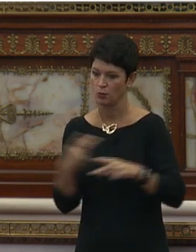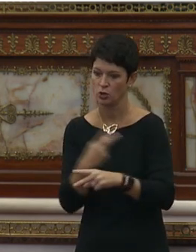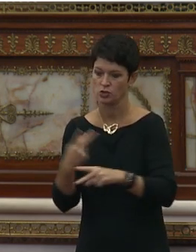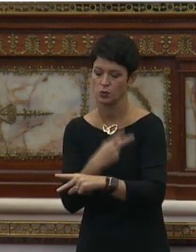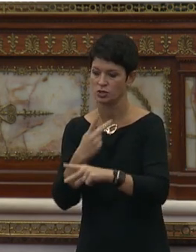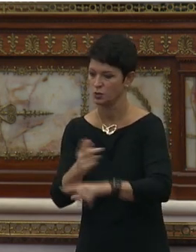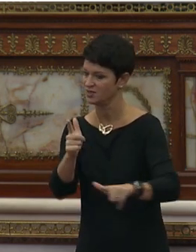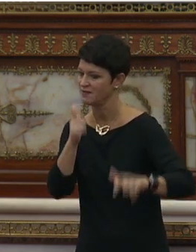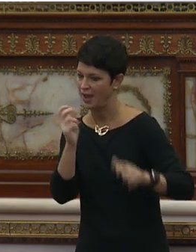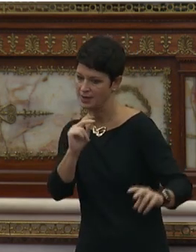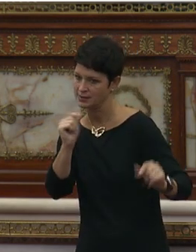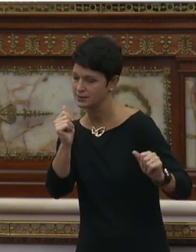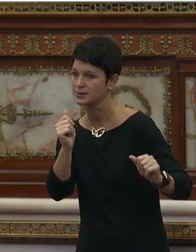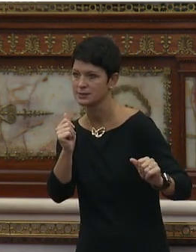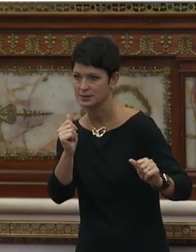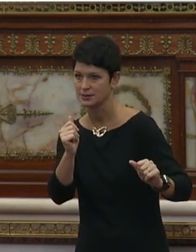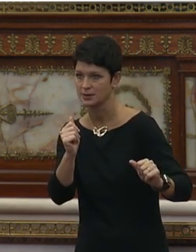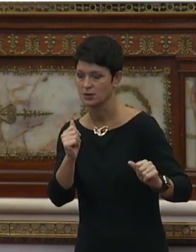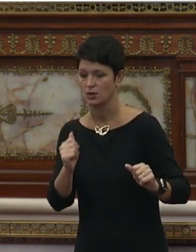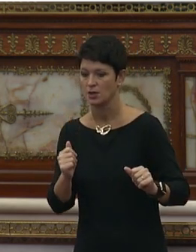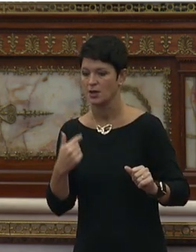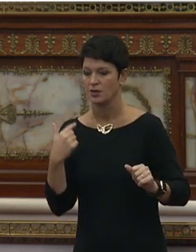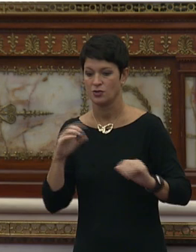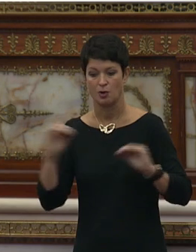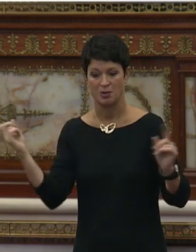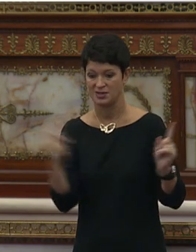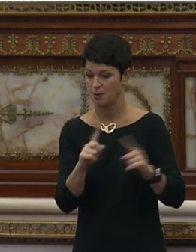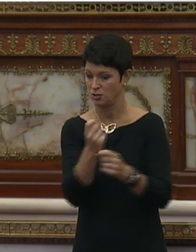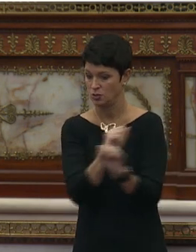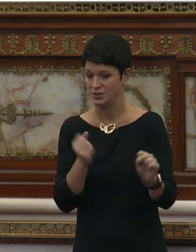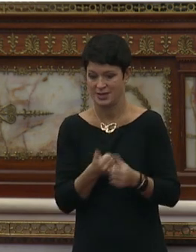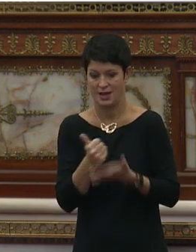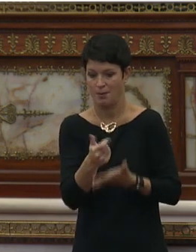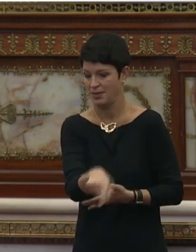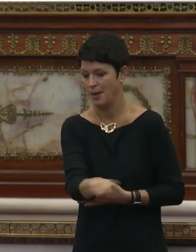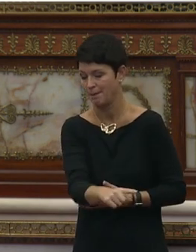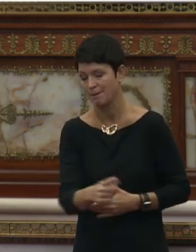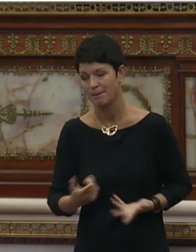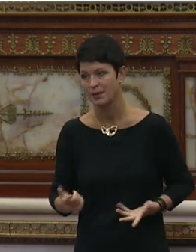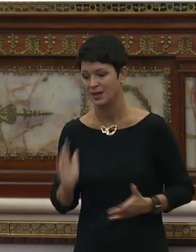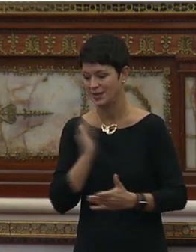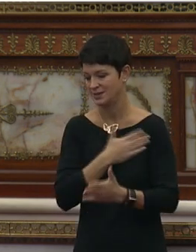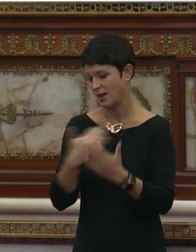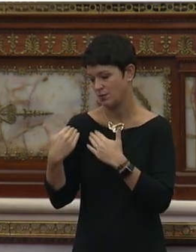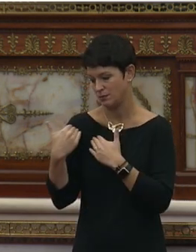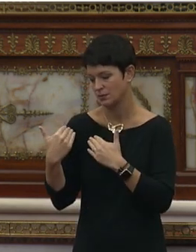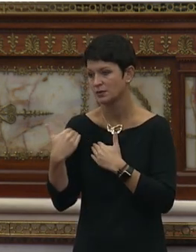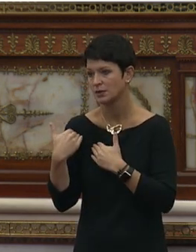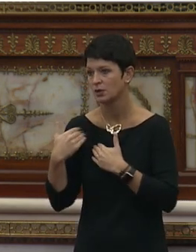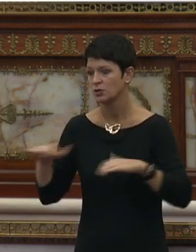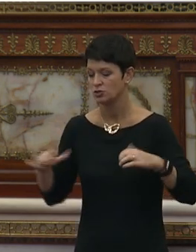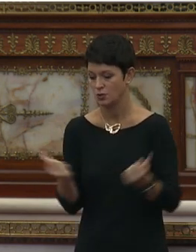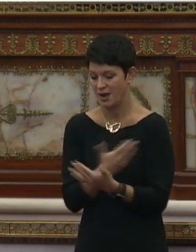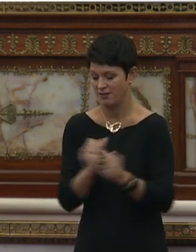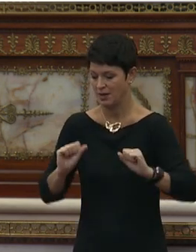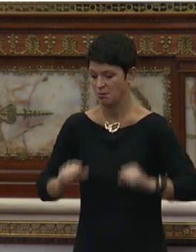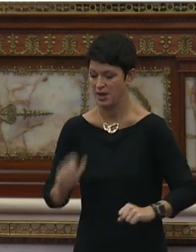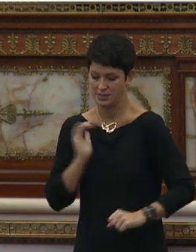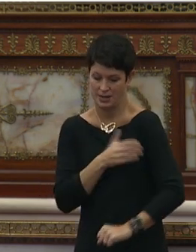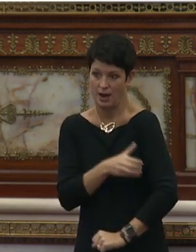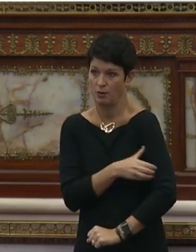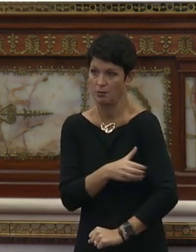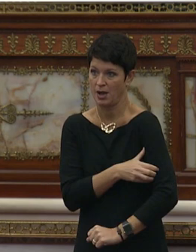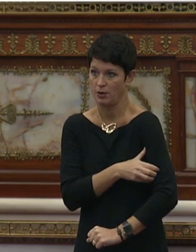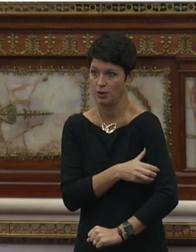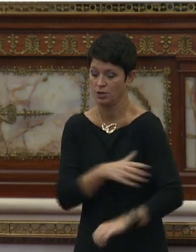our eyes. There is no one coming to save them. It is our responsibility to do everything in our power to